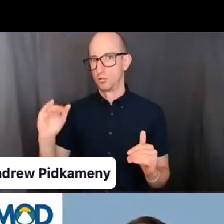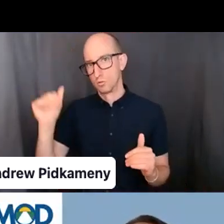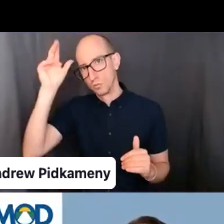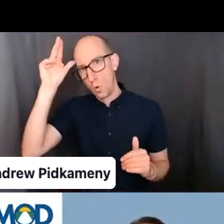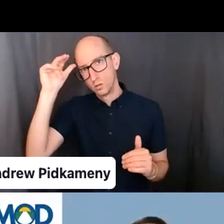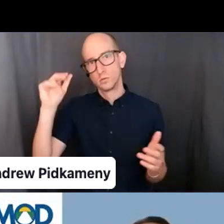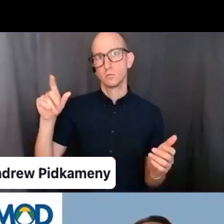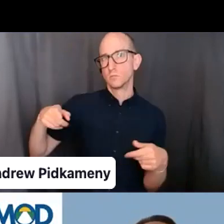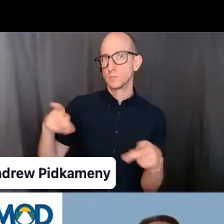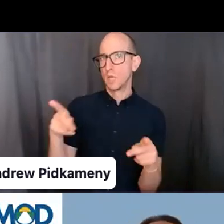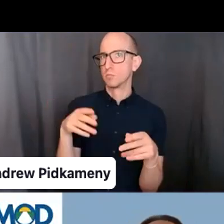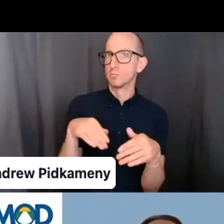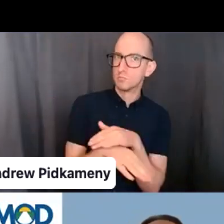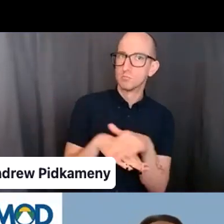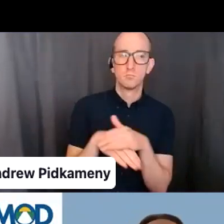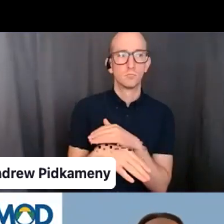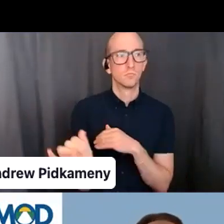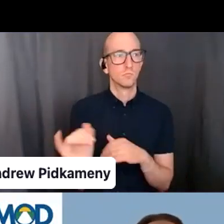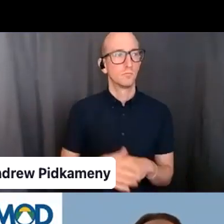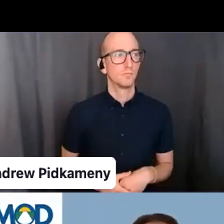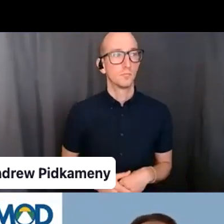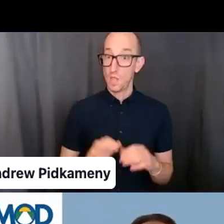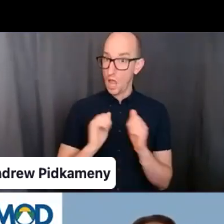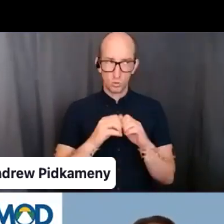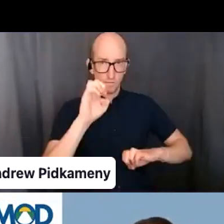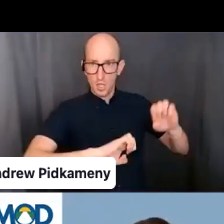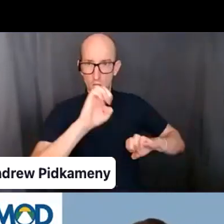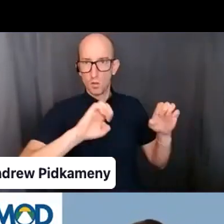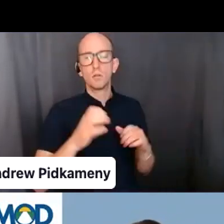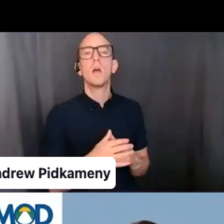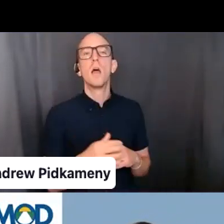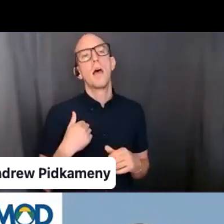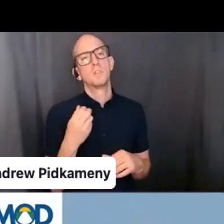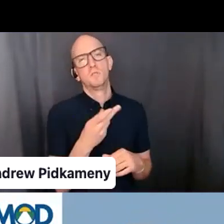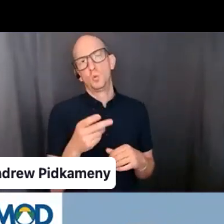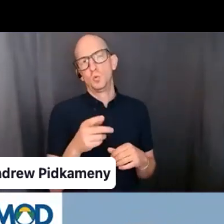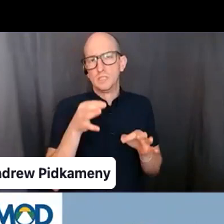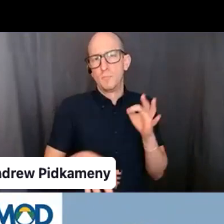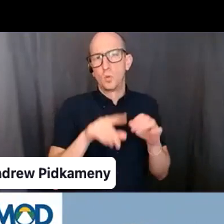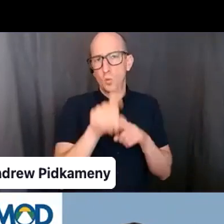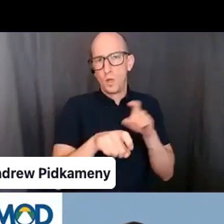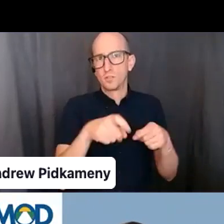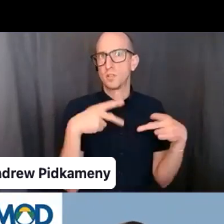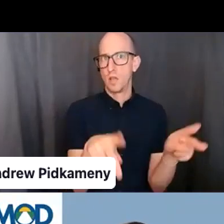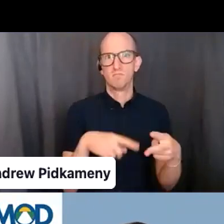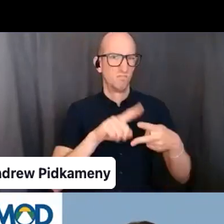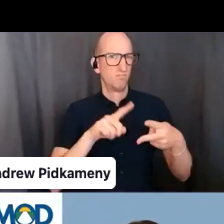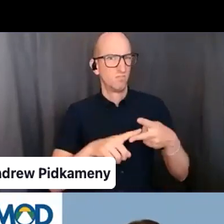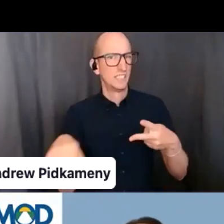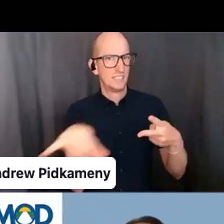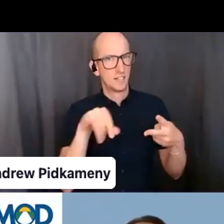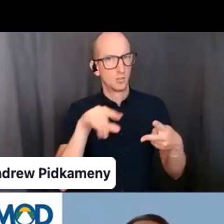enough questions to evaluate it if it meets the definition of a service animal. There are two standard